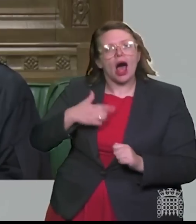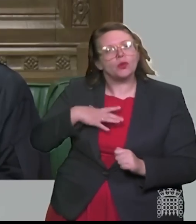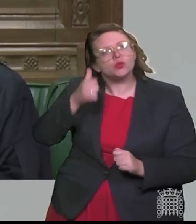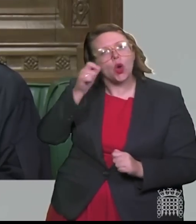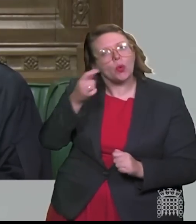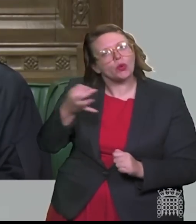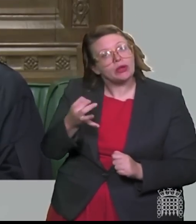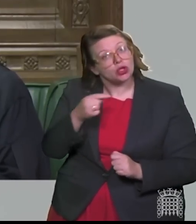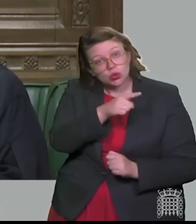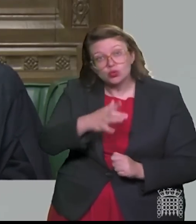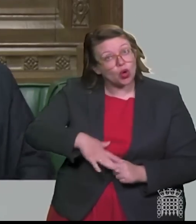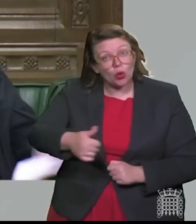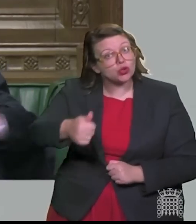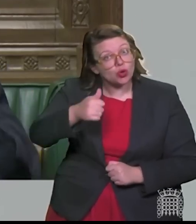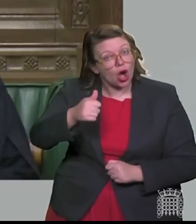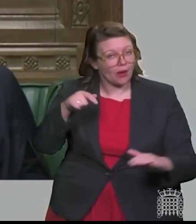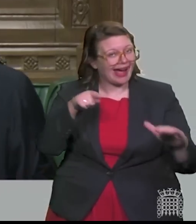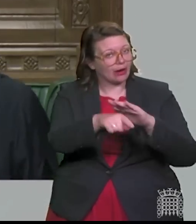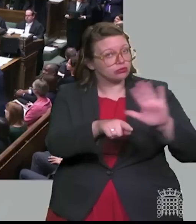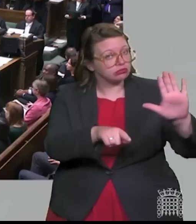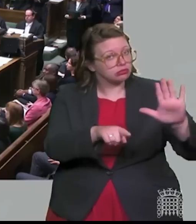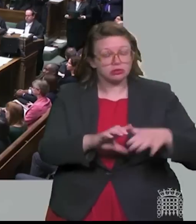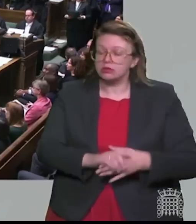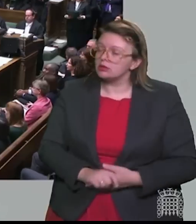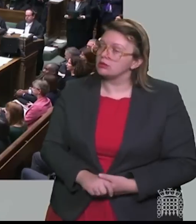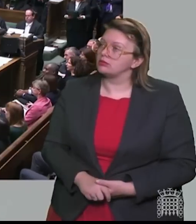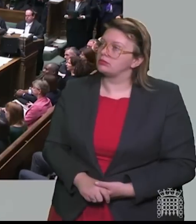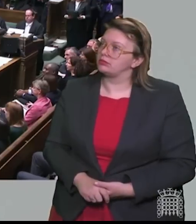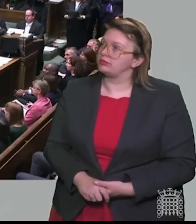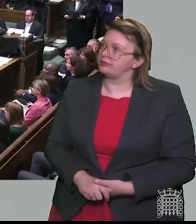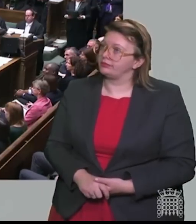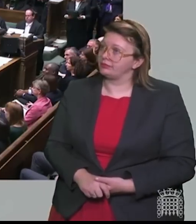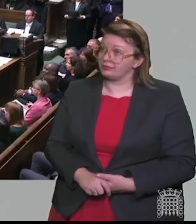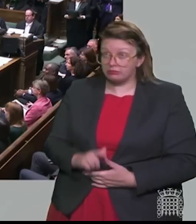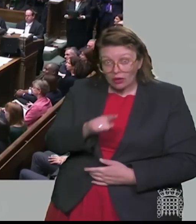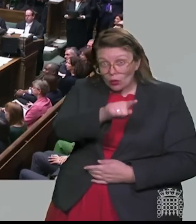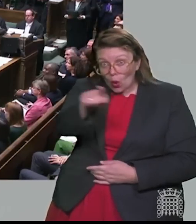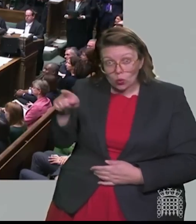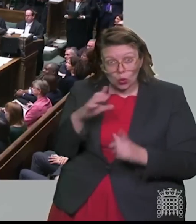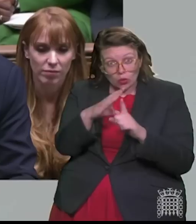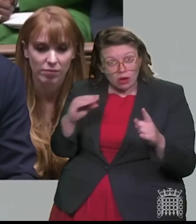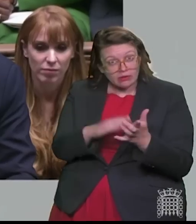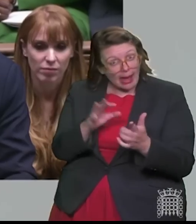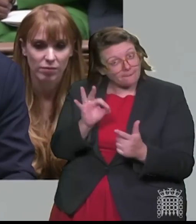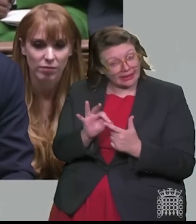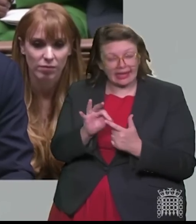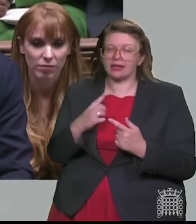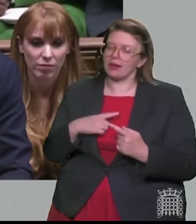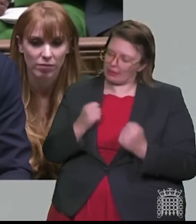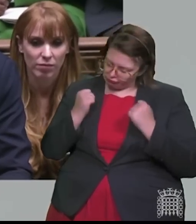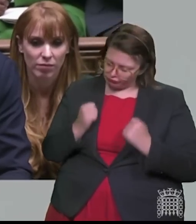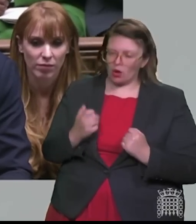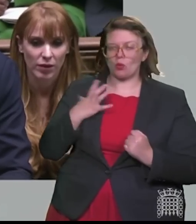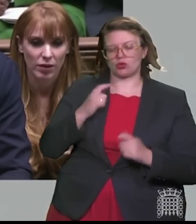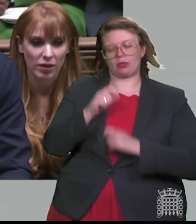Those who don't want to hear it, we know the answer. Keir Starmer. They all stood on those manifestos. So why